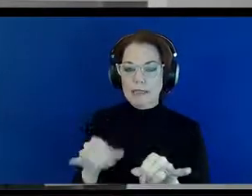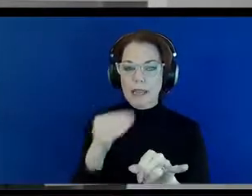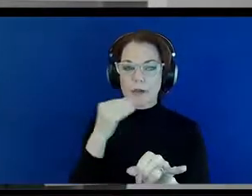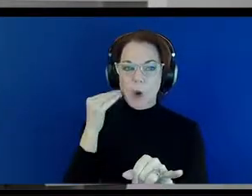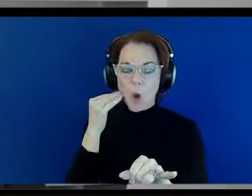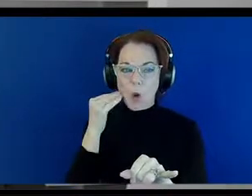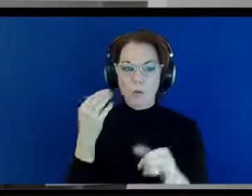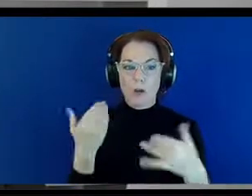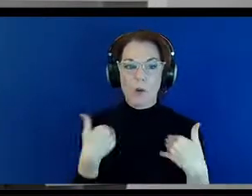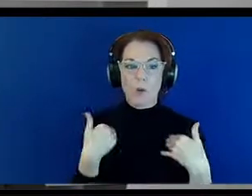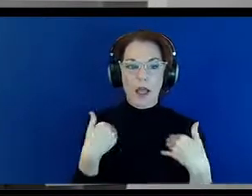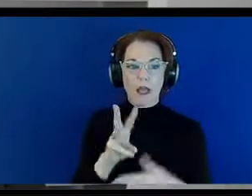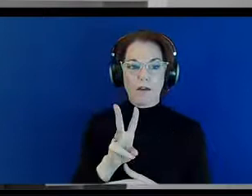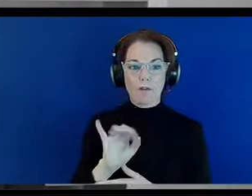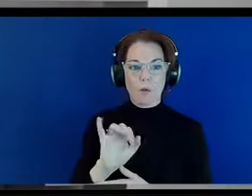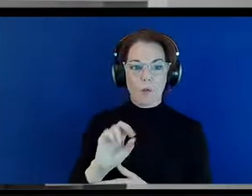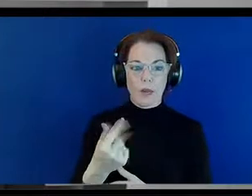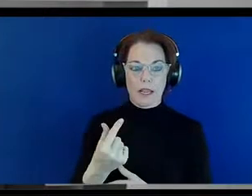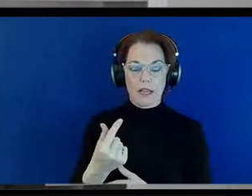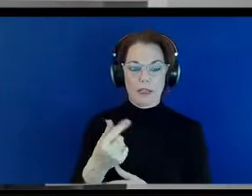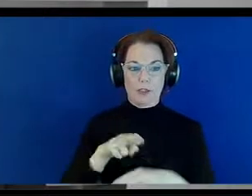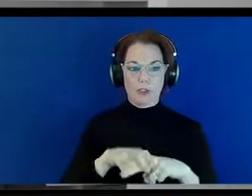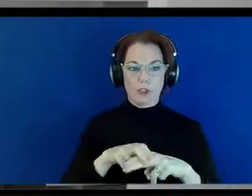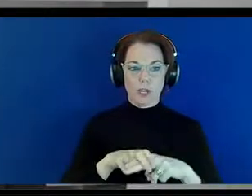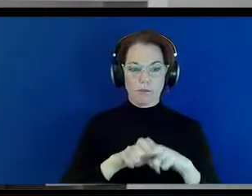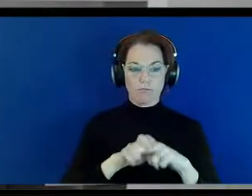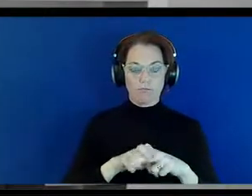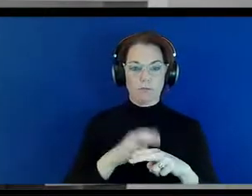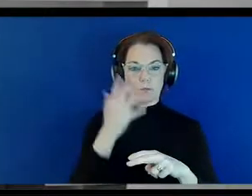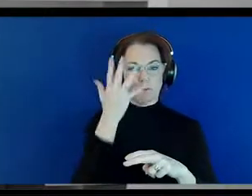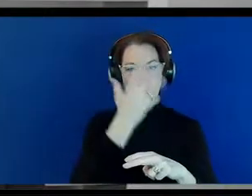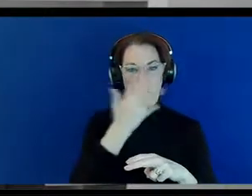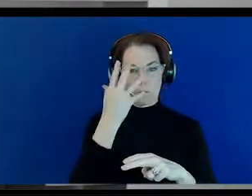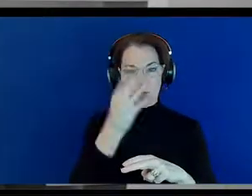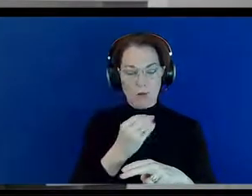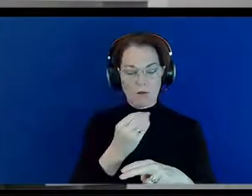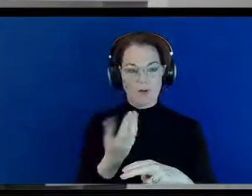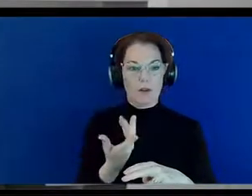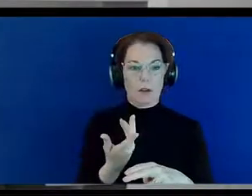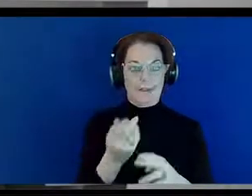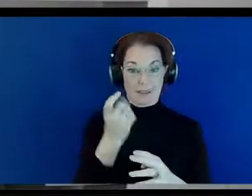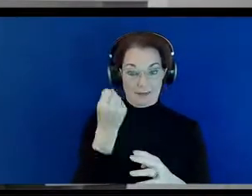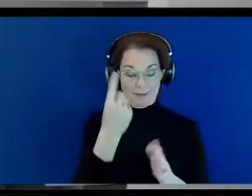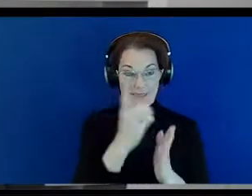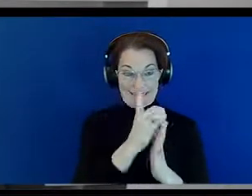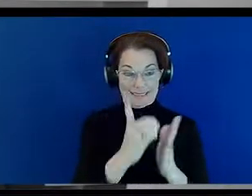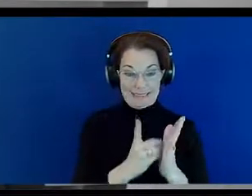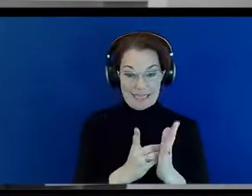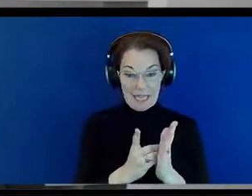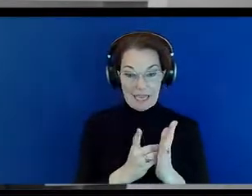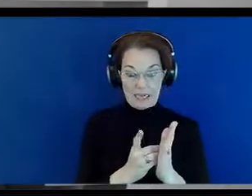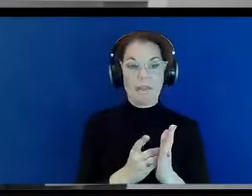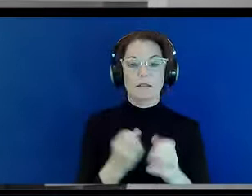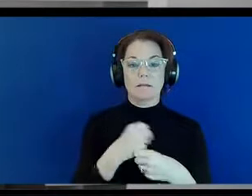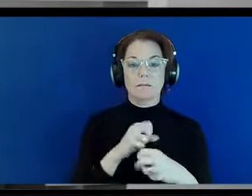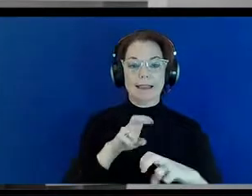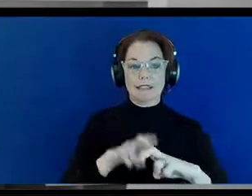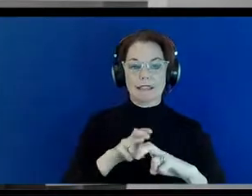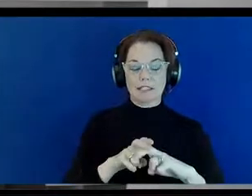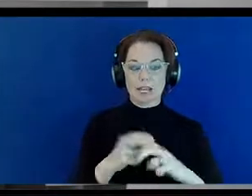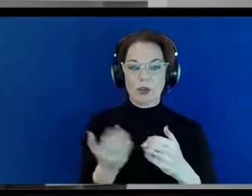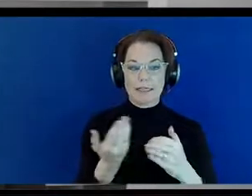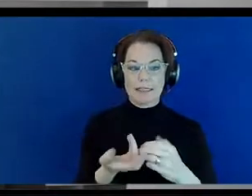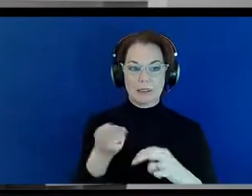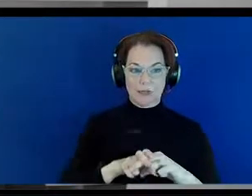wingback chair that would look great in any house. The hidden feature is in the design, as the chair makes it easier to both sit and to